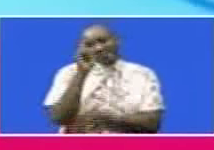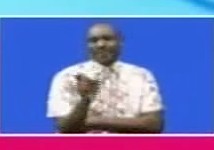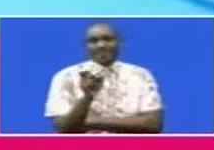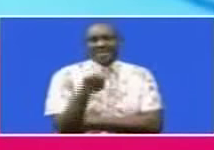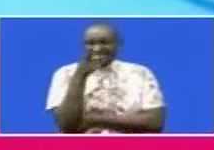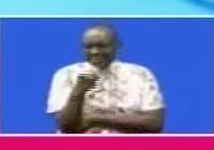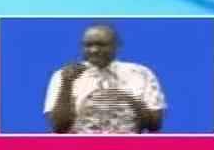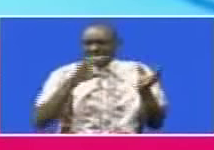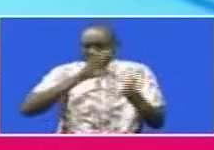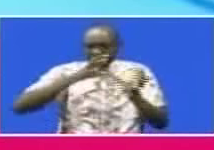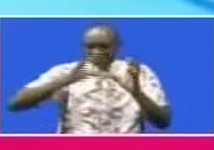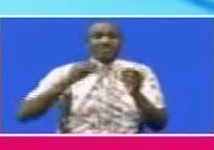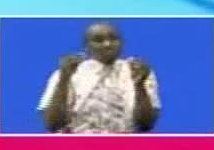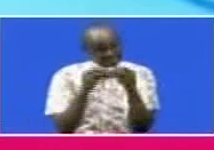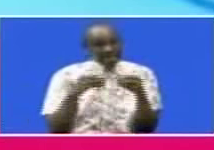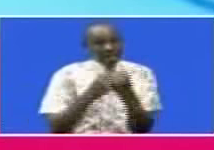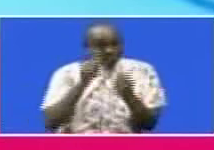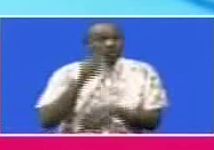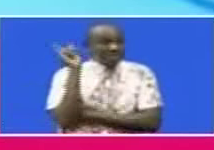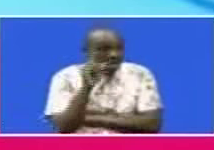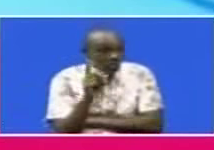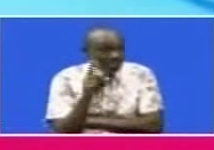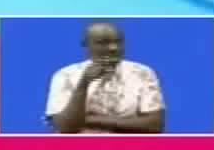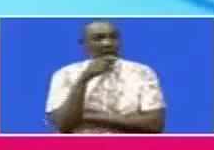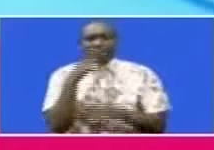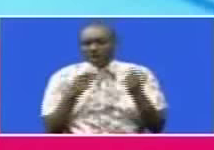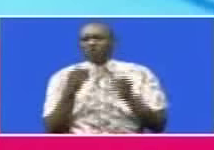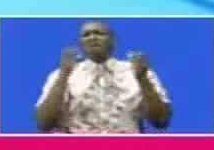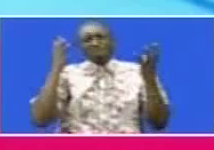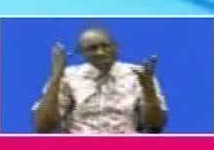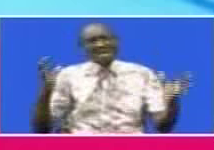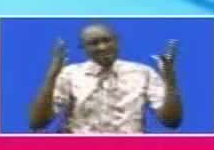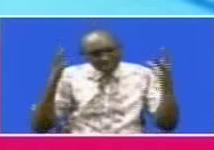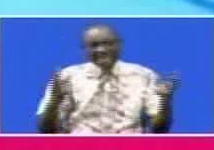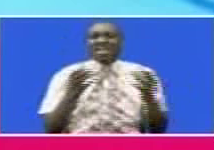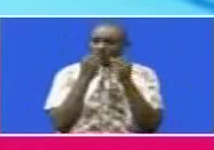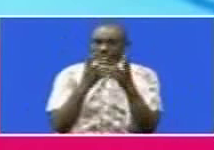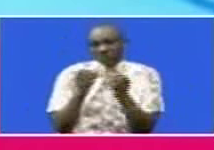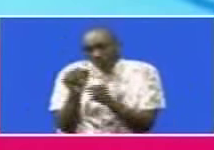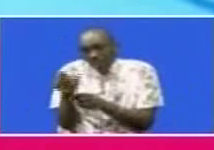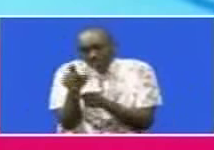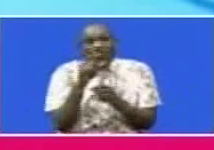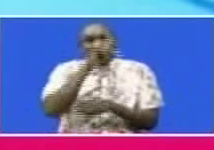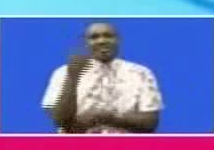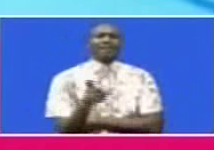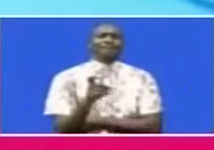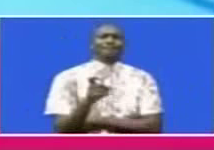A crisis meeting was held today in Nairobi following reports of massive examination leakage.